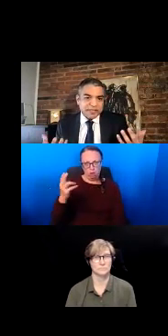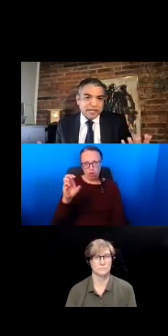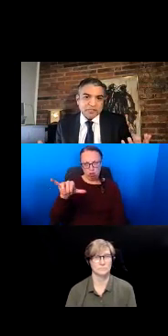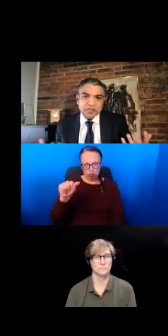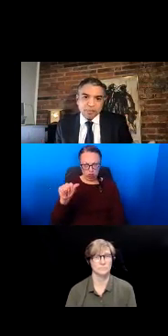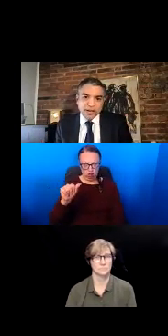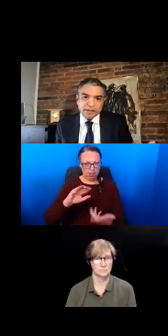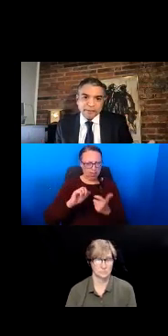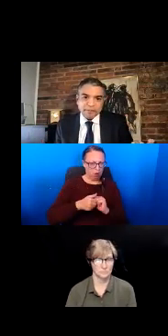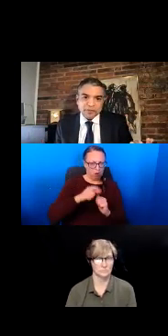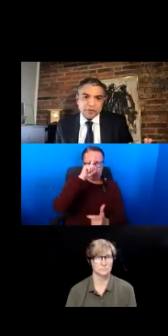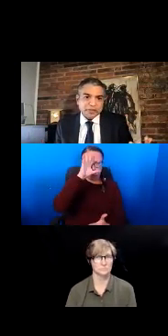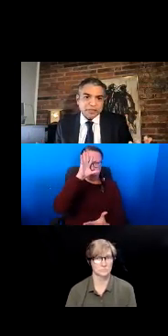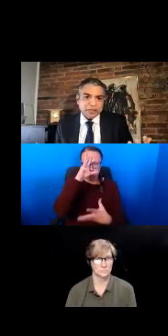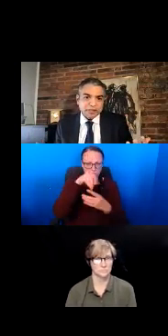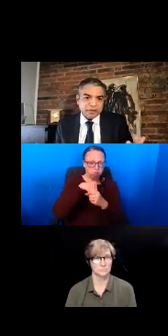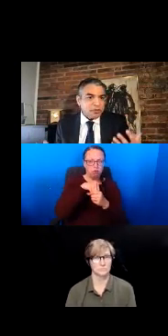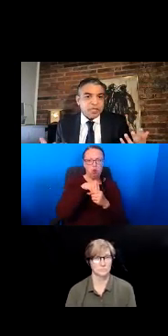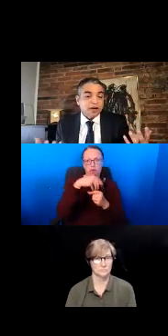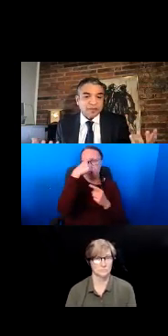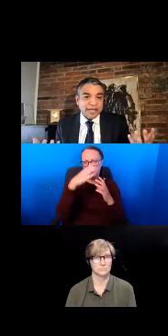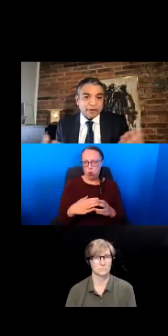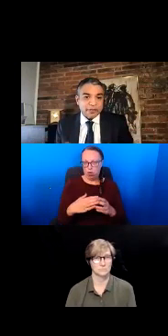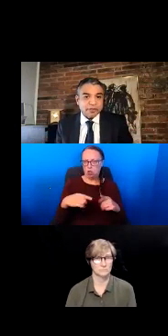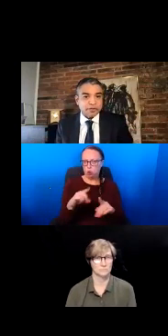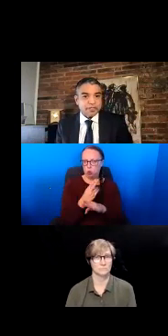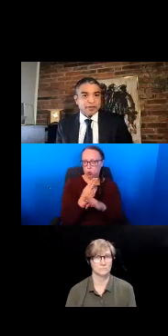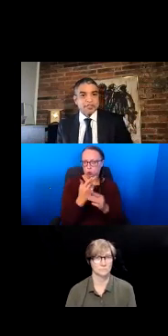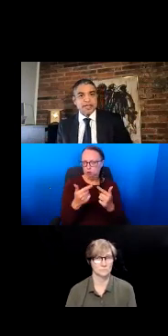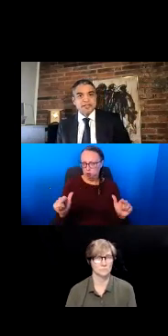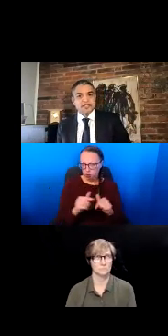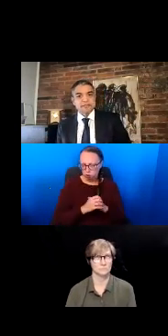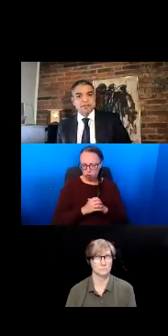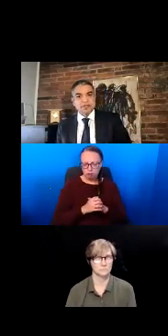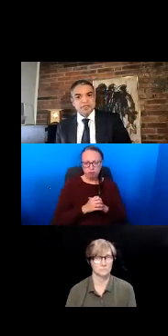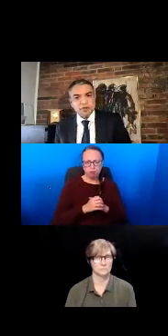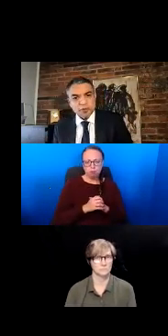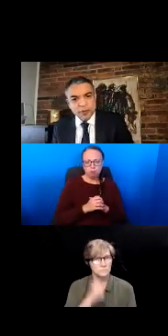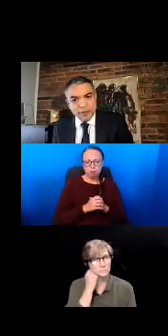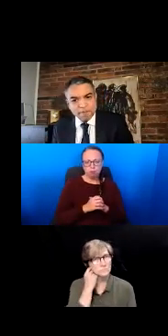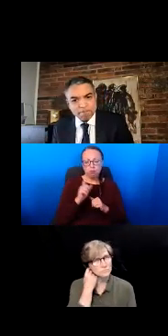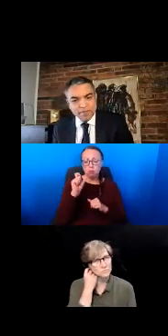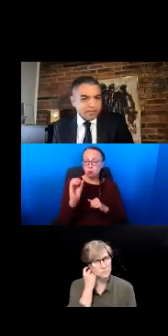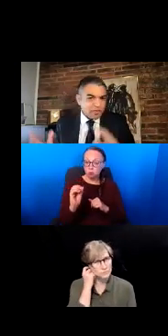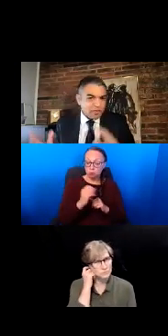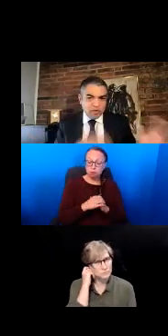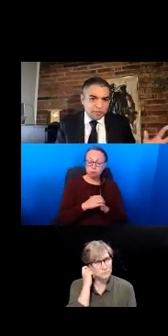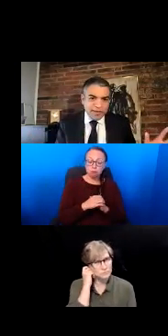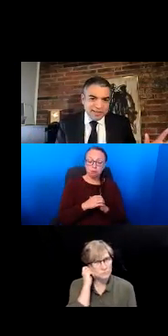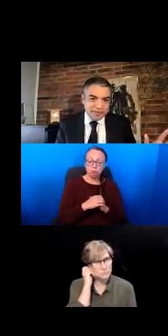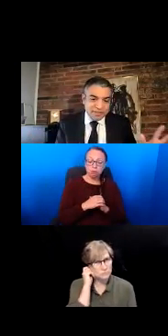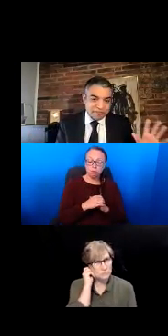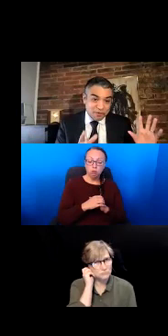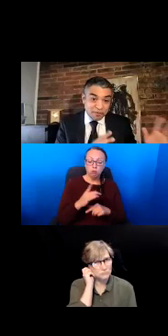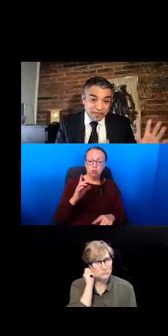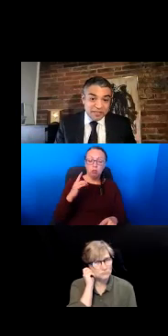to be engaging the brain during the use of language, right, during language tasks. So stretching back